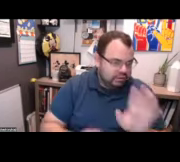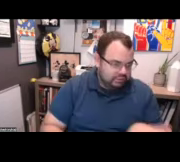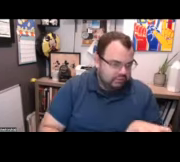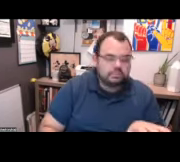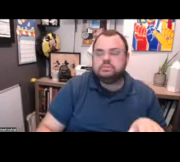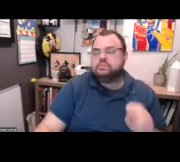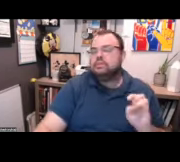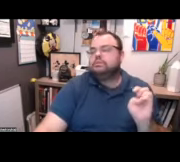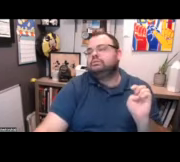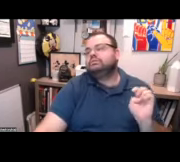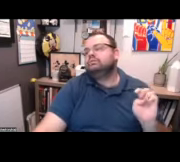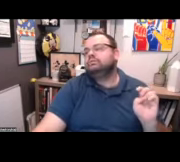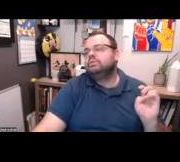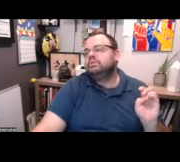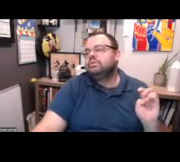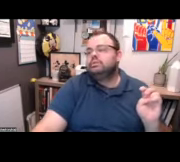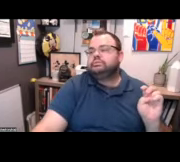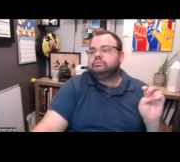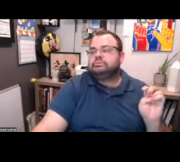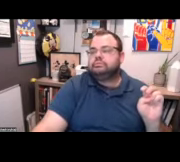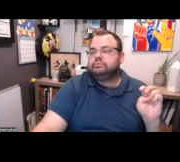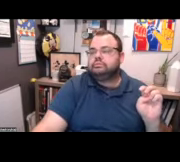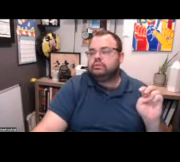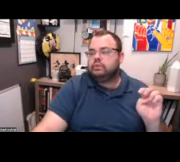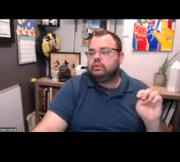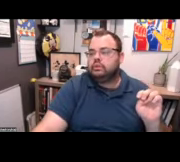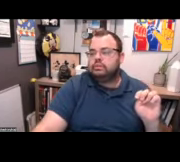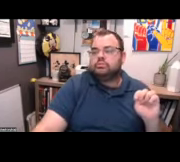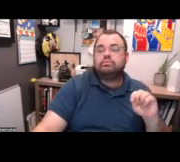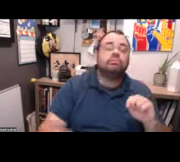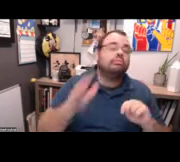sign, you know, so I was there for 18 months.